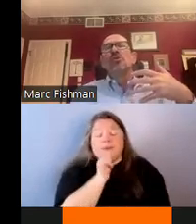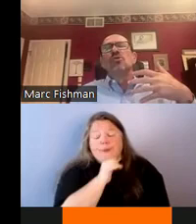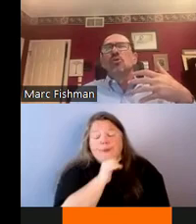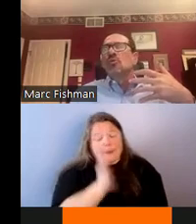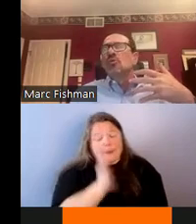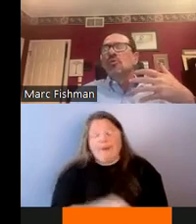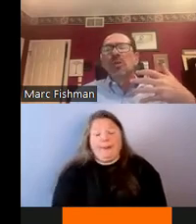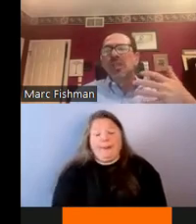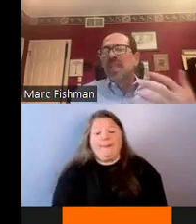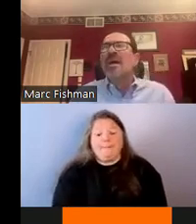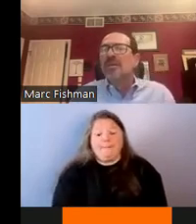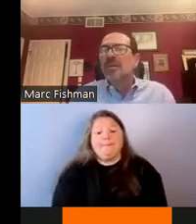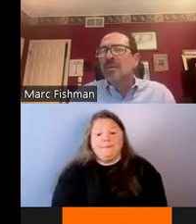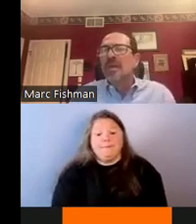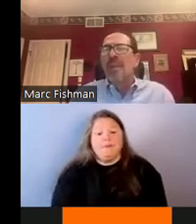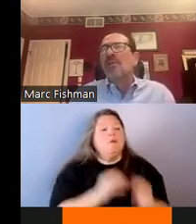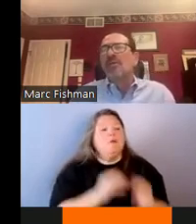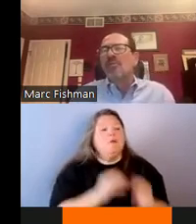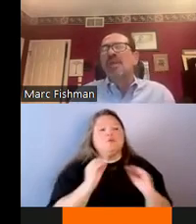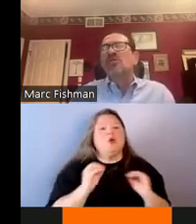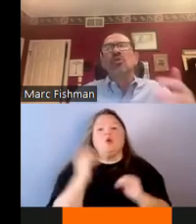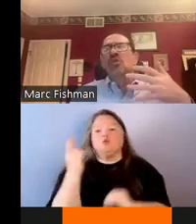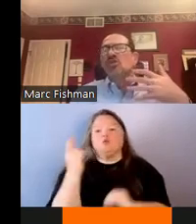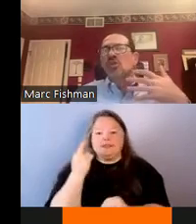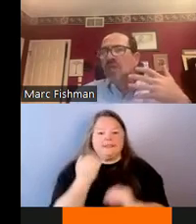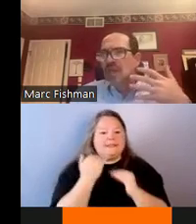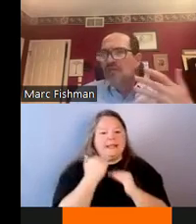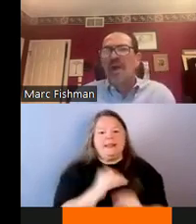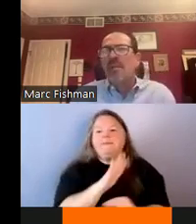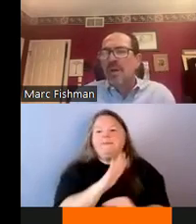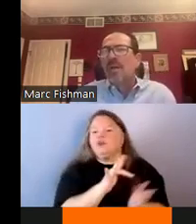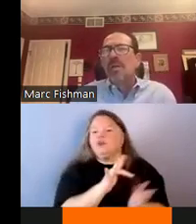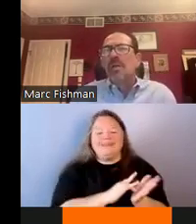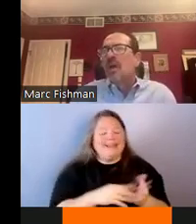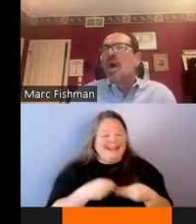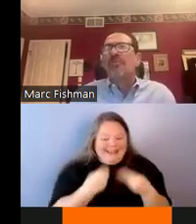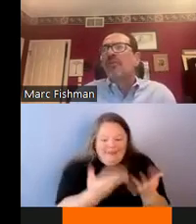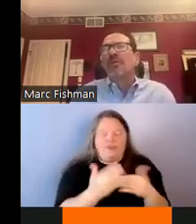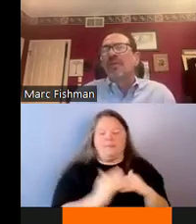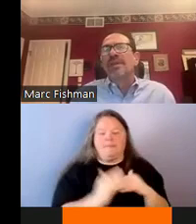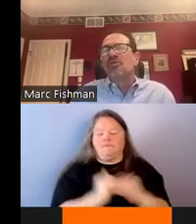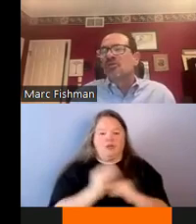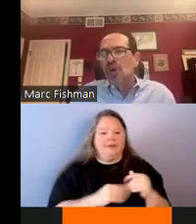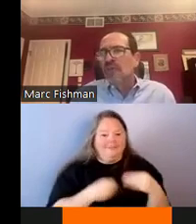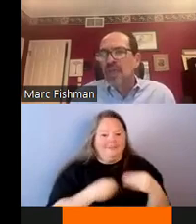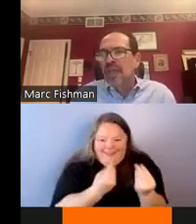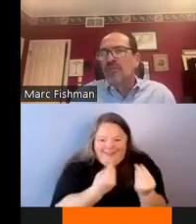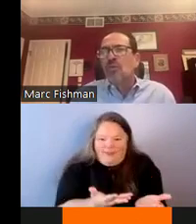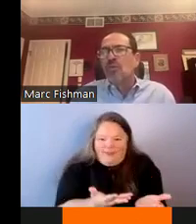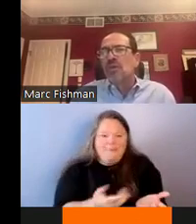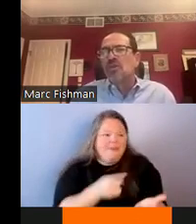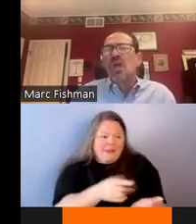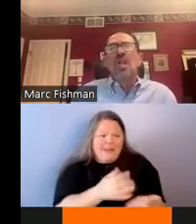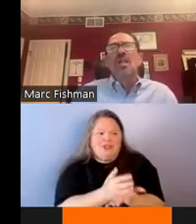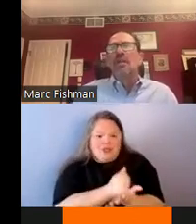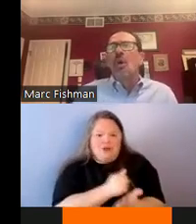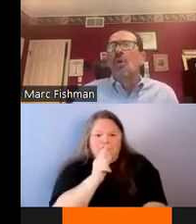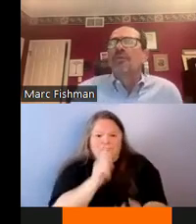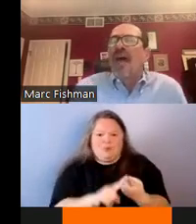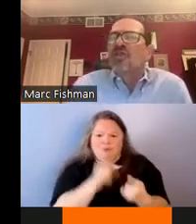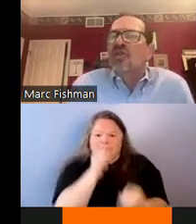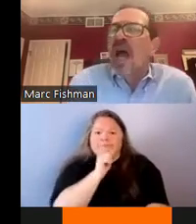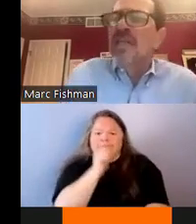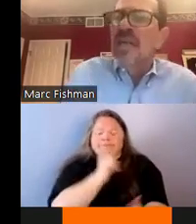reason to limit the amount of medicine. We should give them the comfort they deserve to get through this.